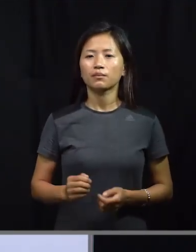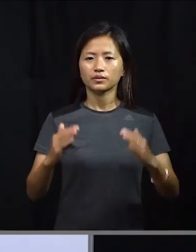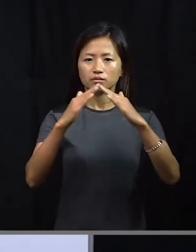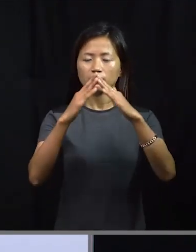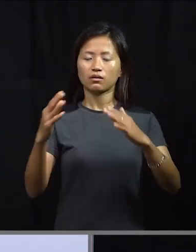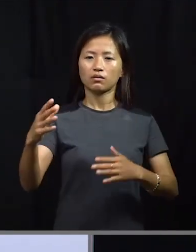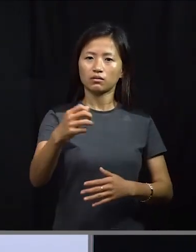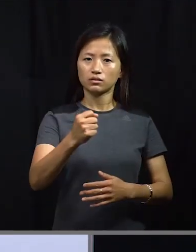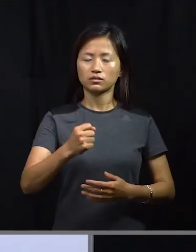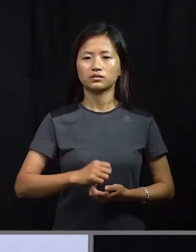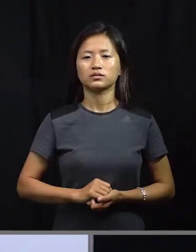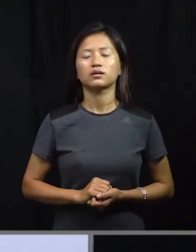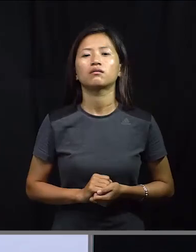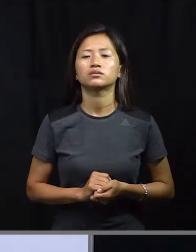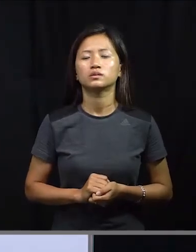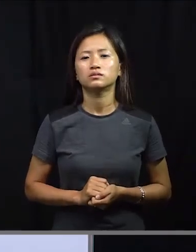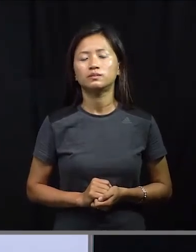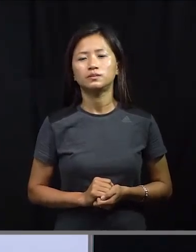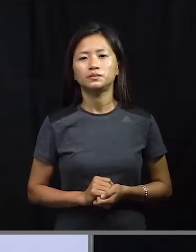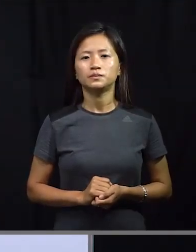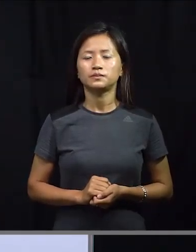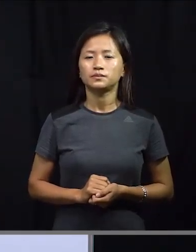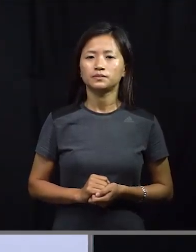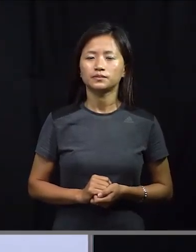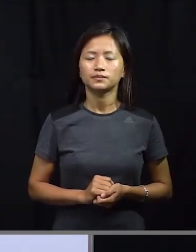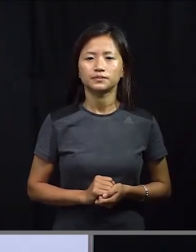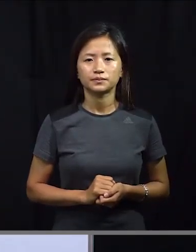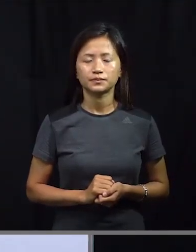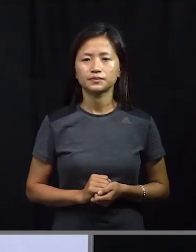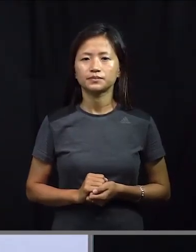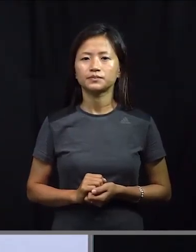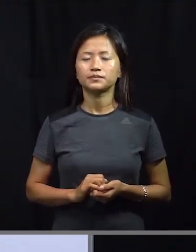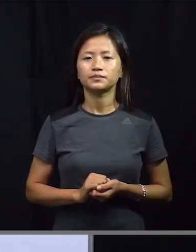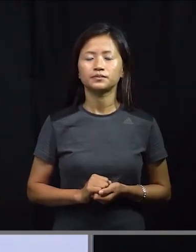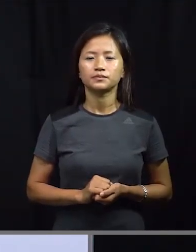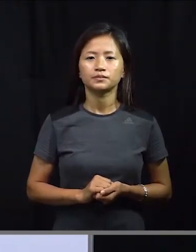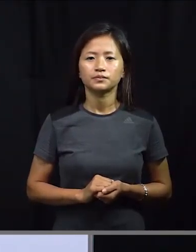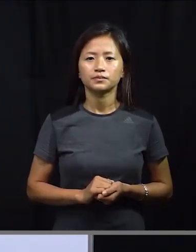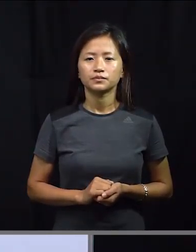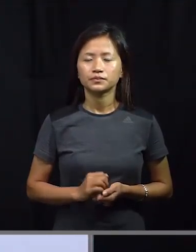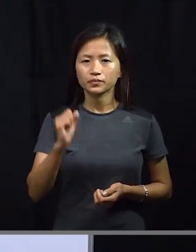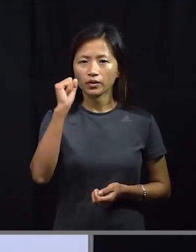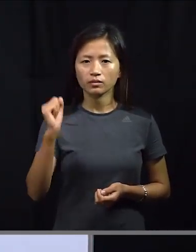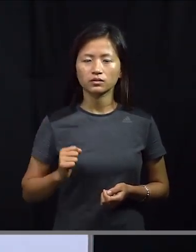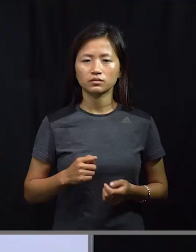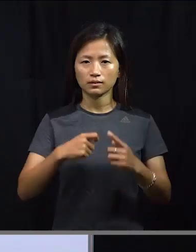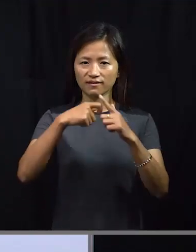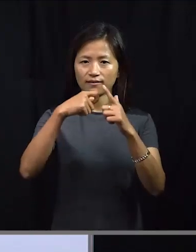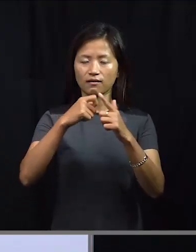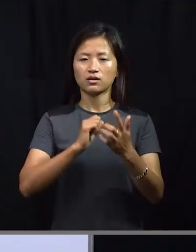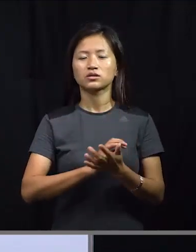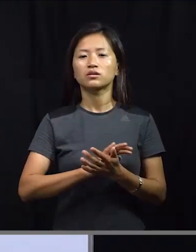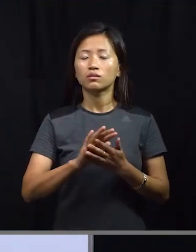okay? H-O-U-S-E, house, H-O-L-D-E-R, householder, okay? So, Grihast is also